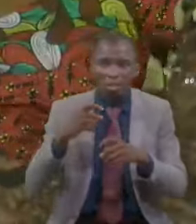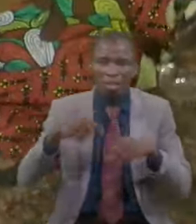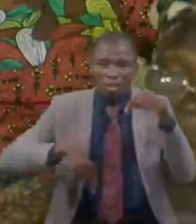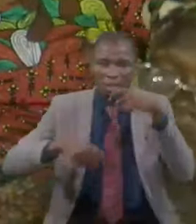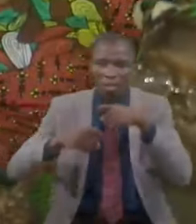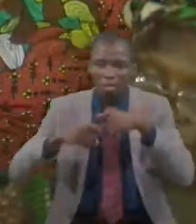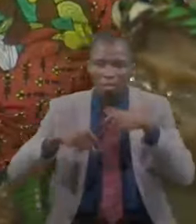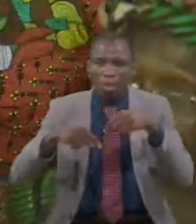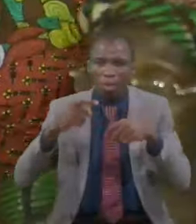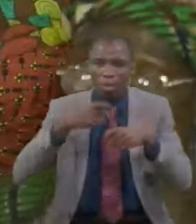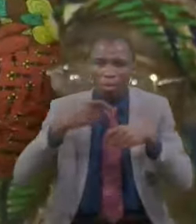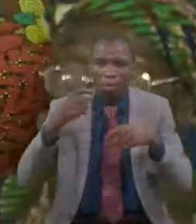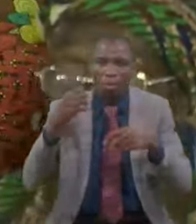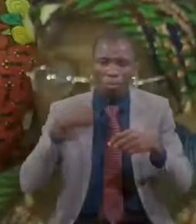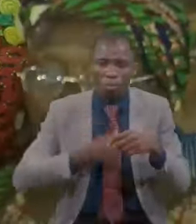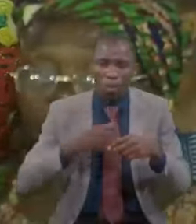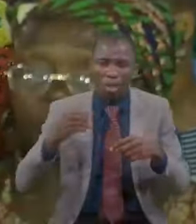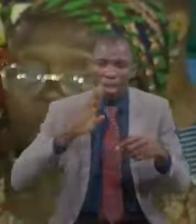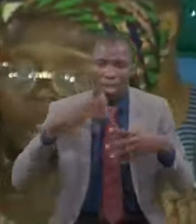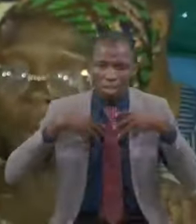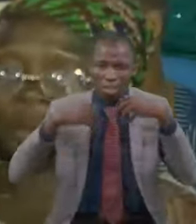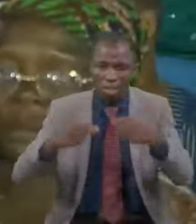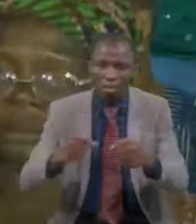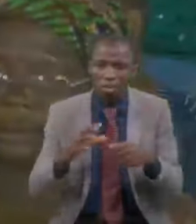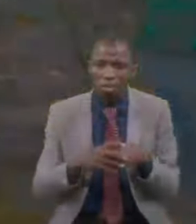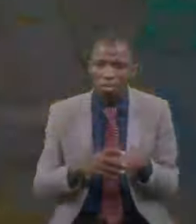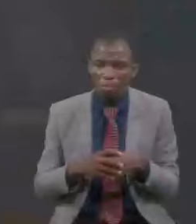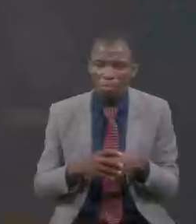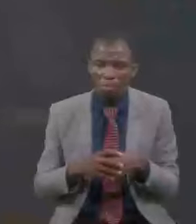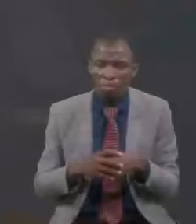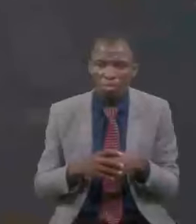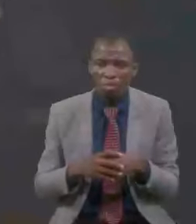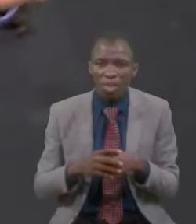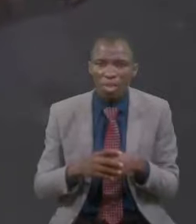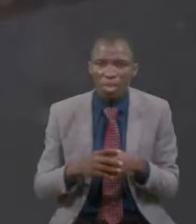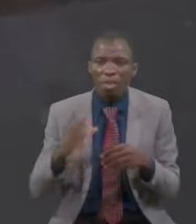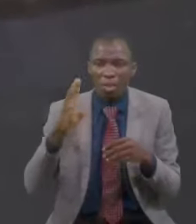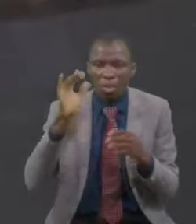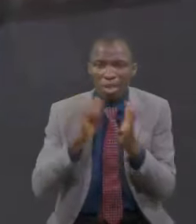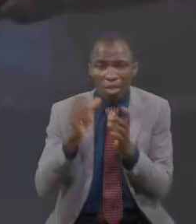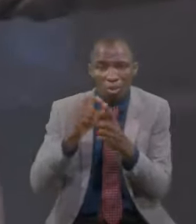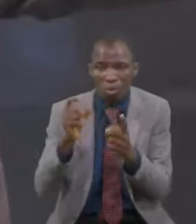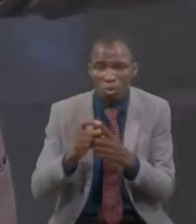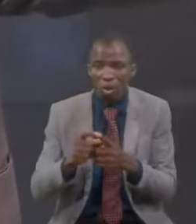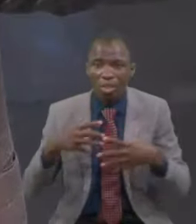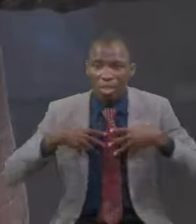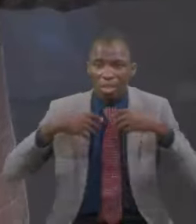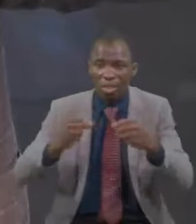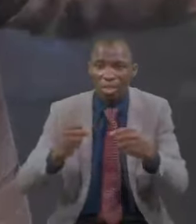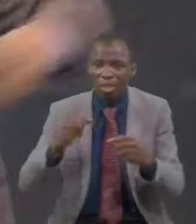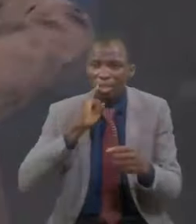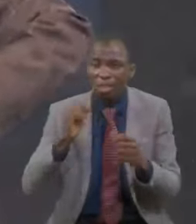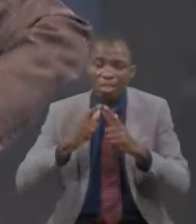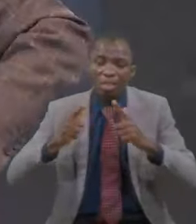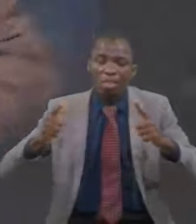stripes, were healed. That word healed is a broad word,